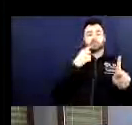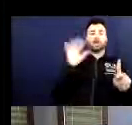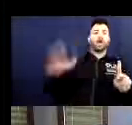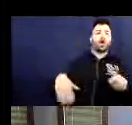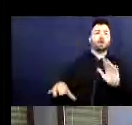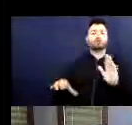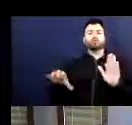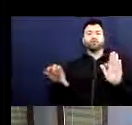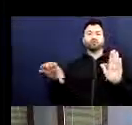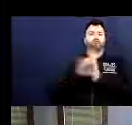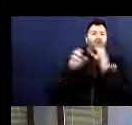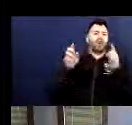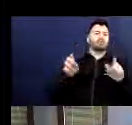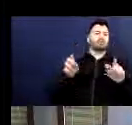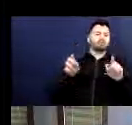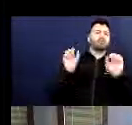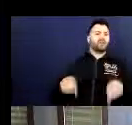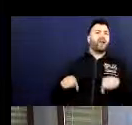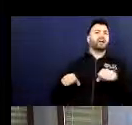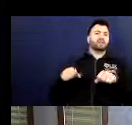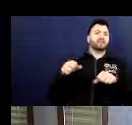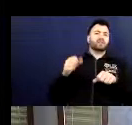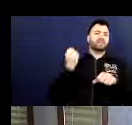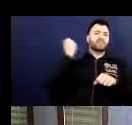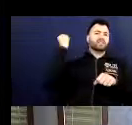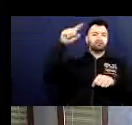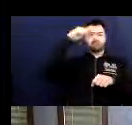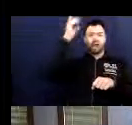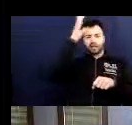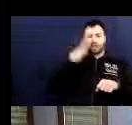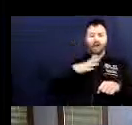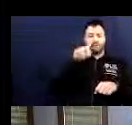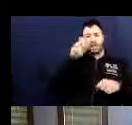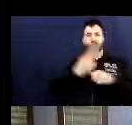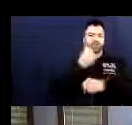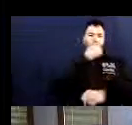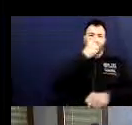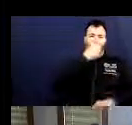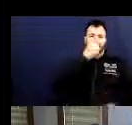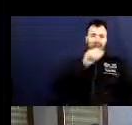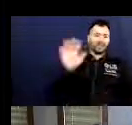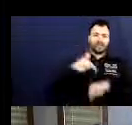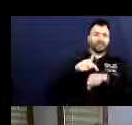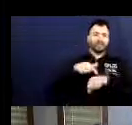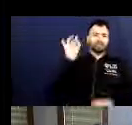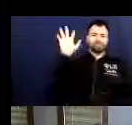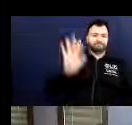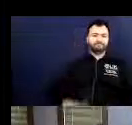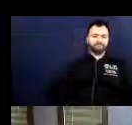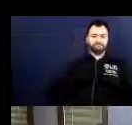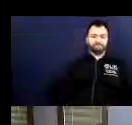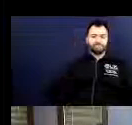committing crimes such as lynching against Black men in particular. Here's another example of the use of